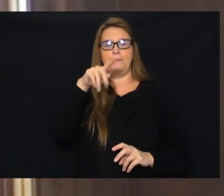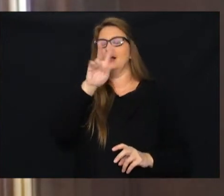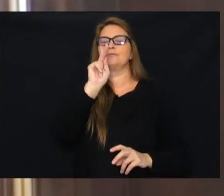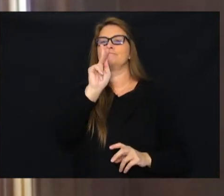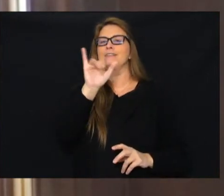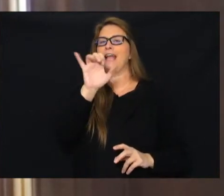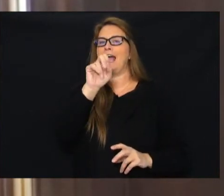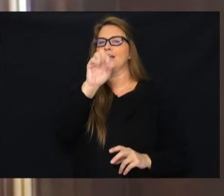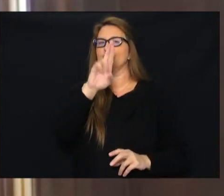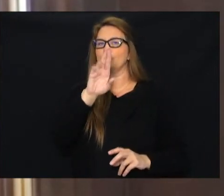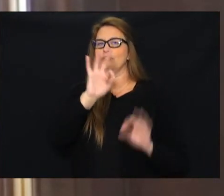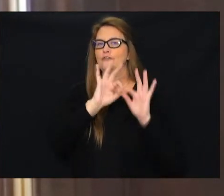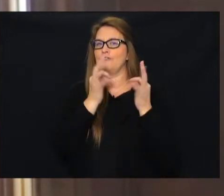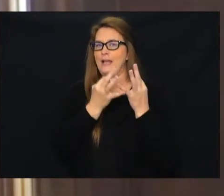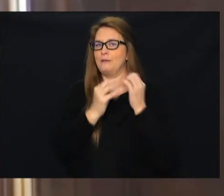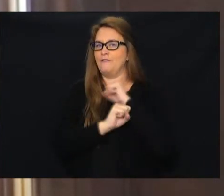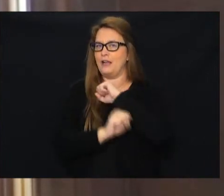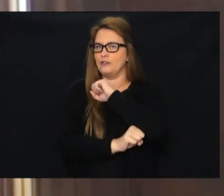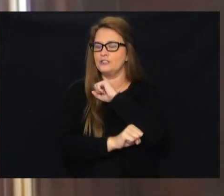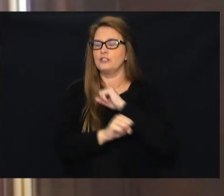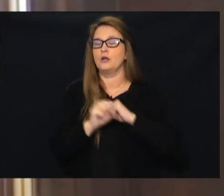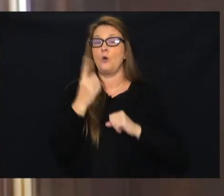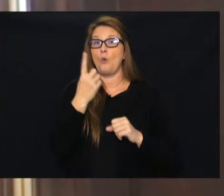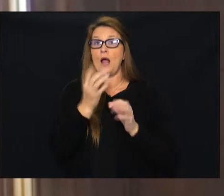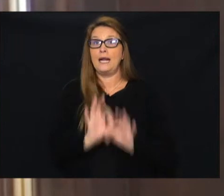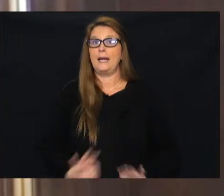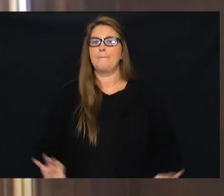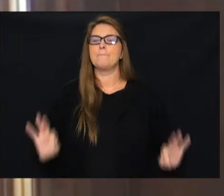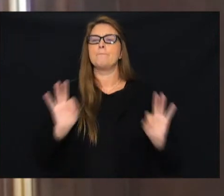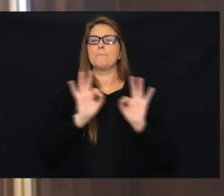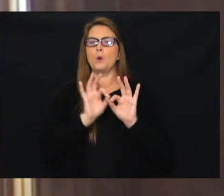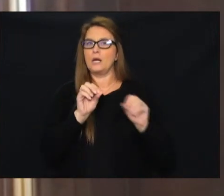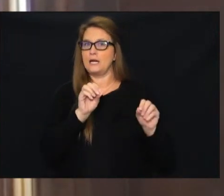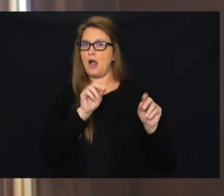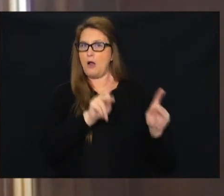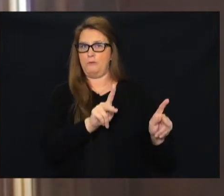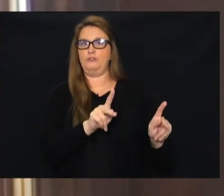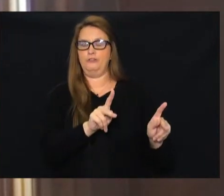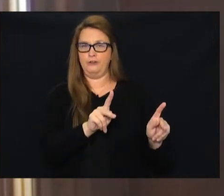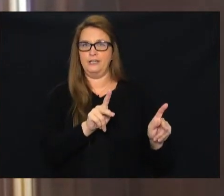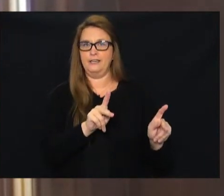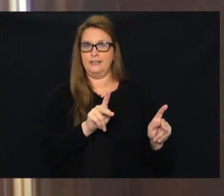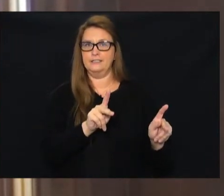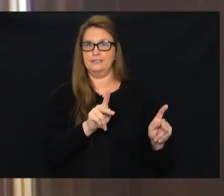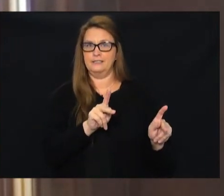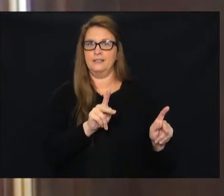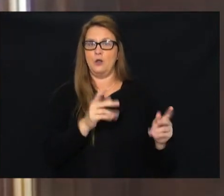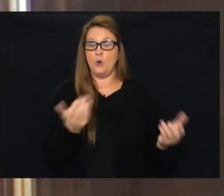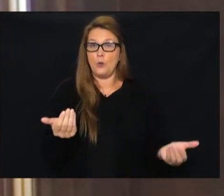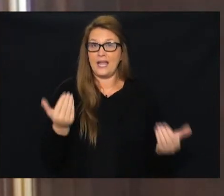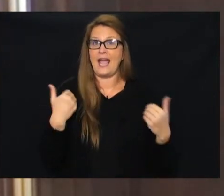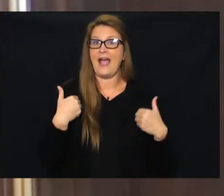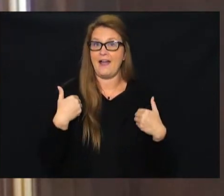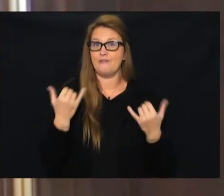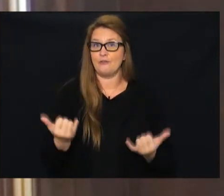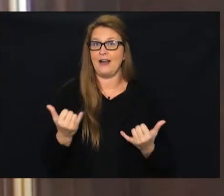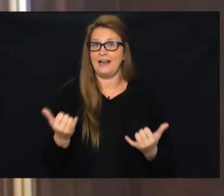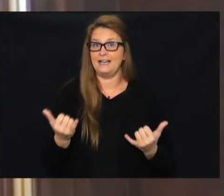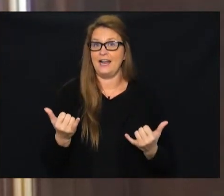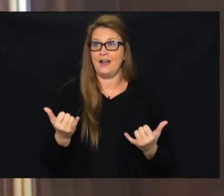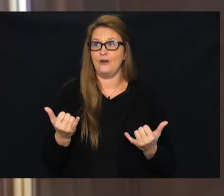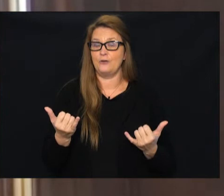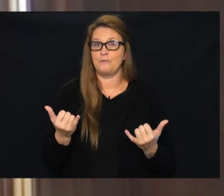But one of the important opportunities we felt coming up into this